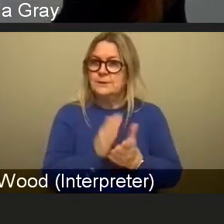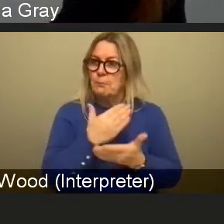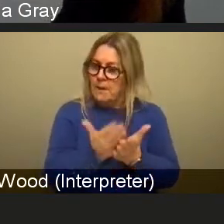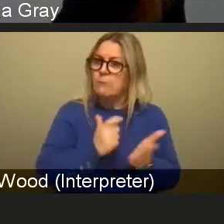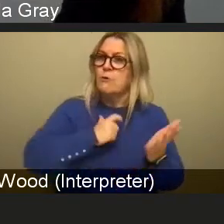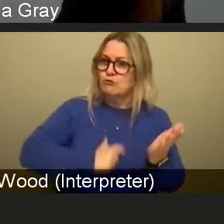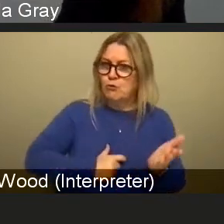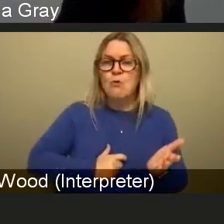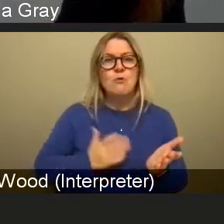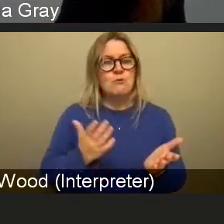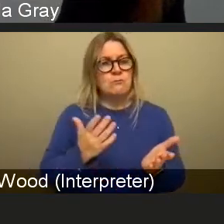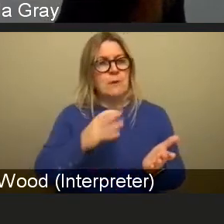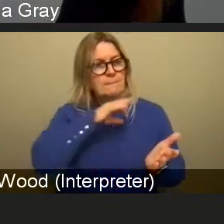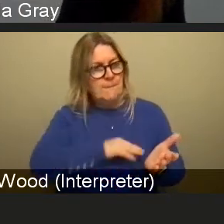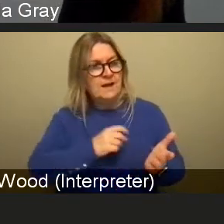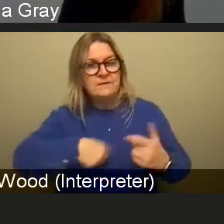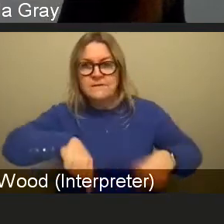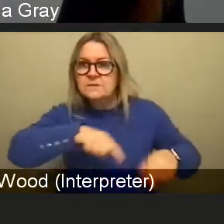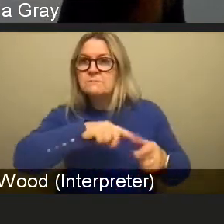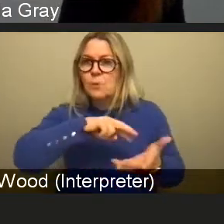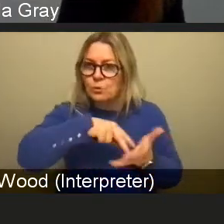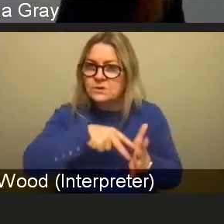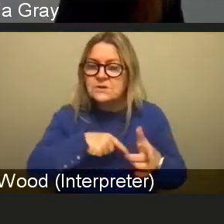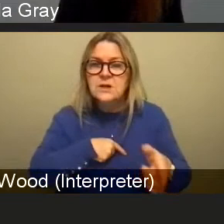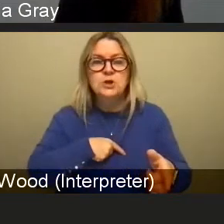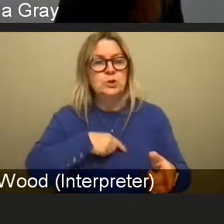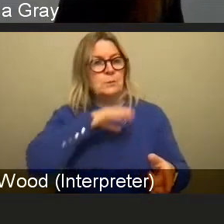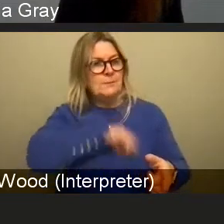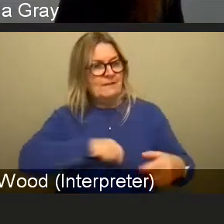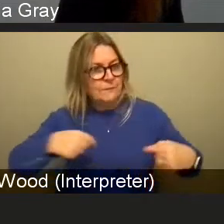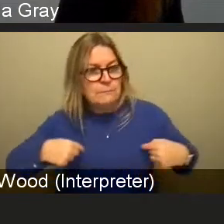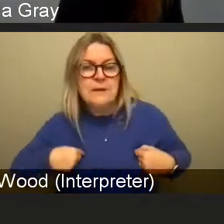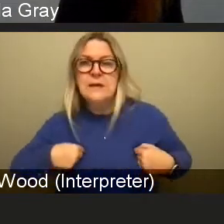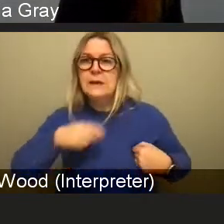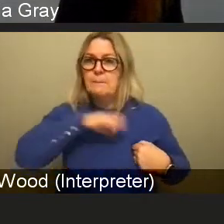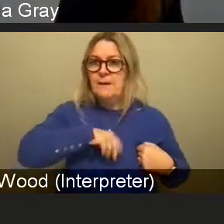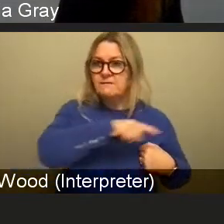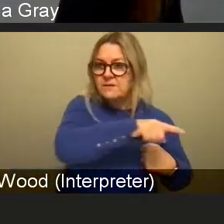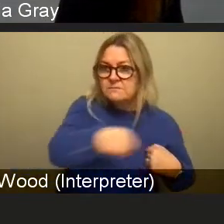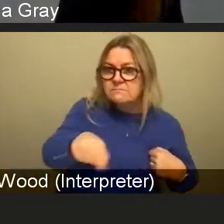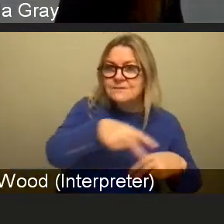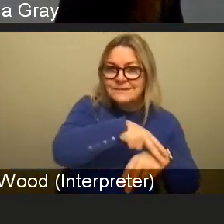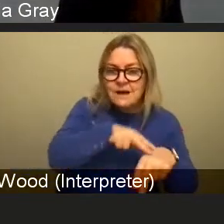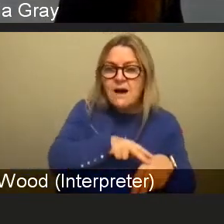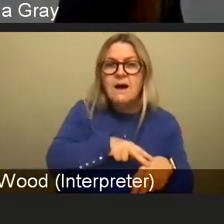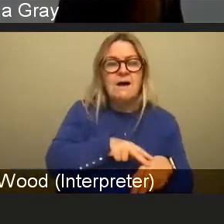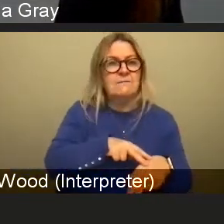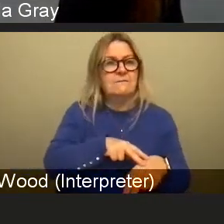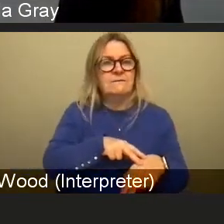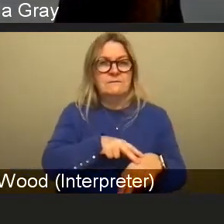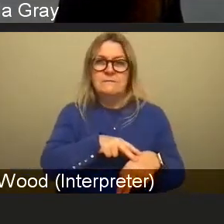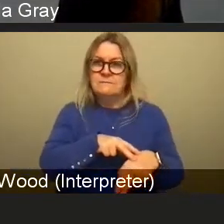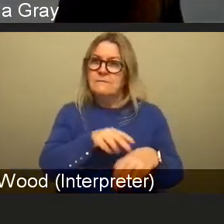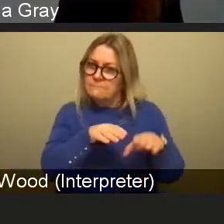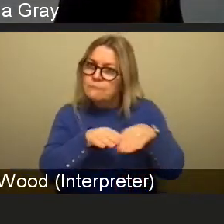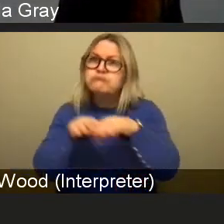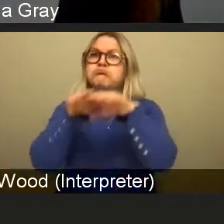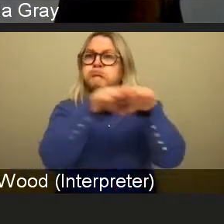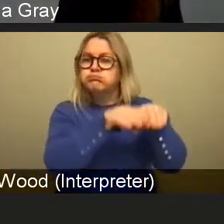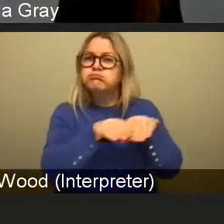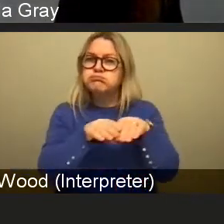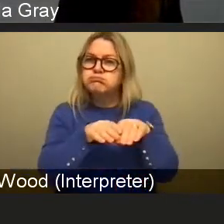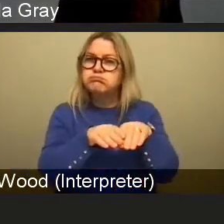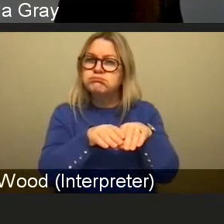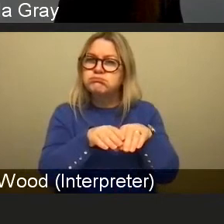organisation and it's going to benefit them and benefit, you know, all the employees within the organisation. So I think if you have an